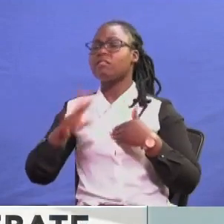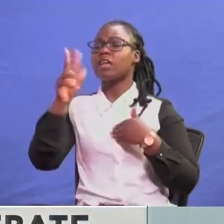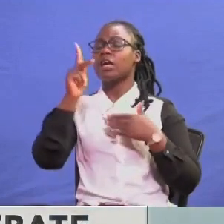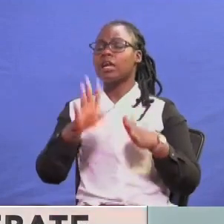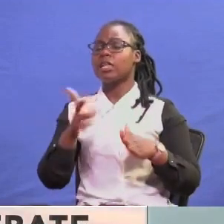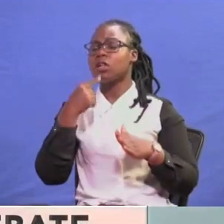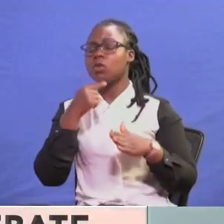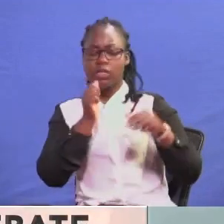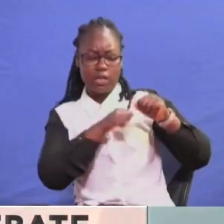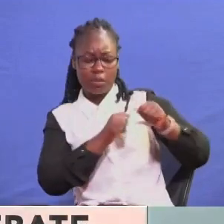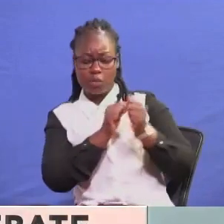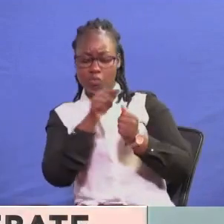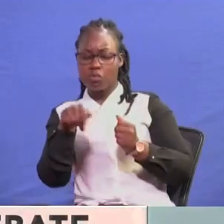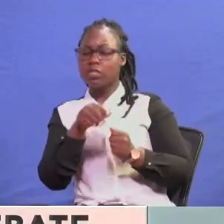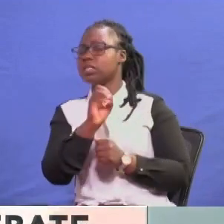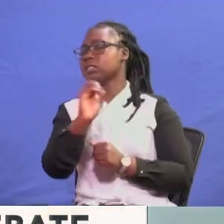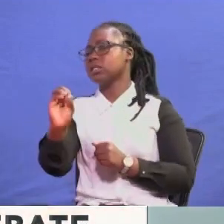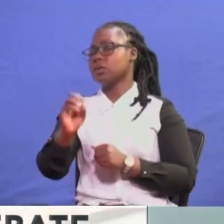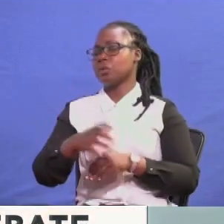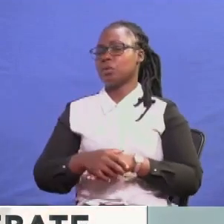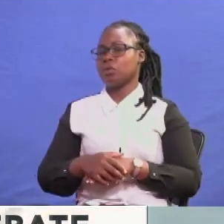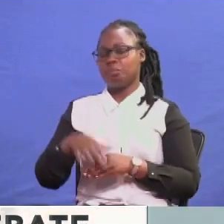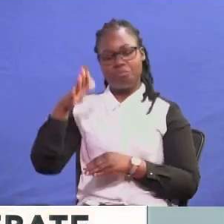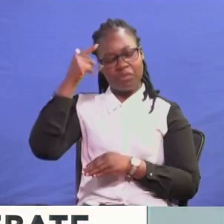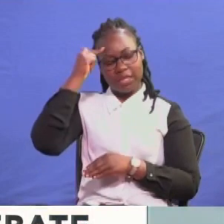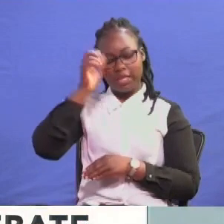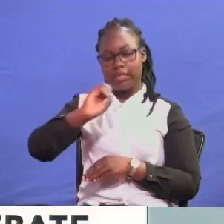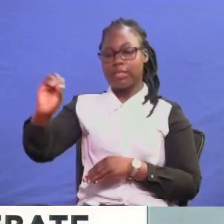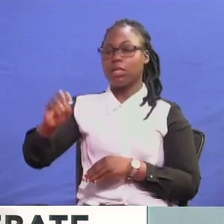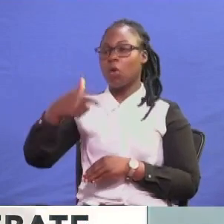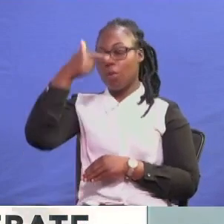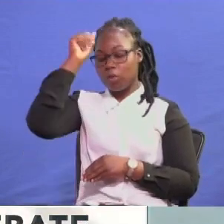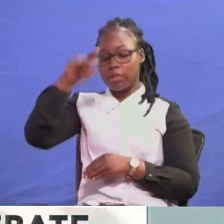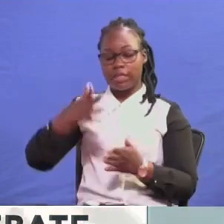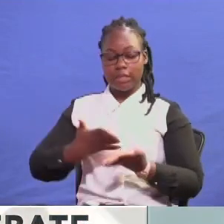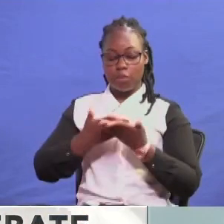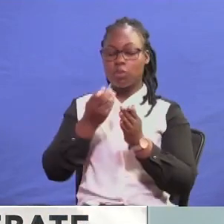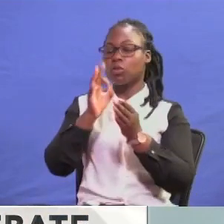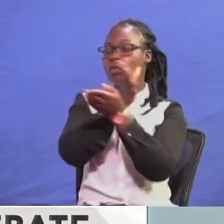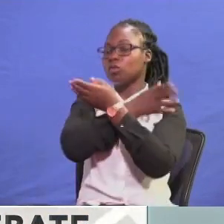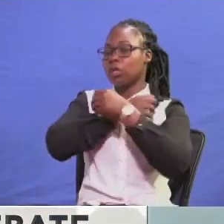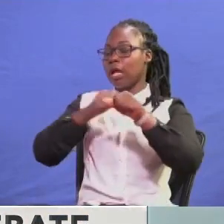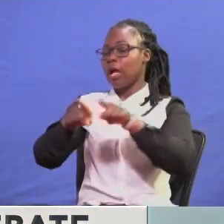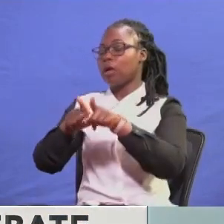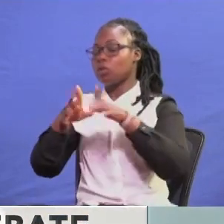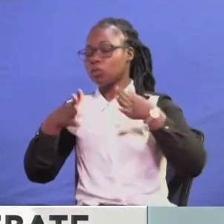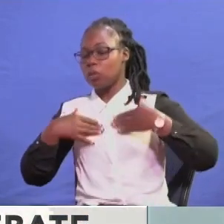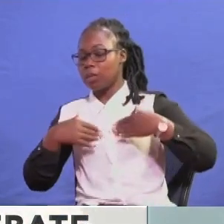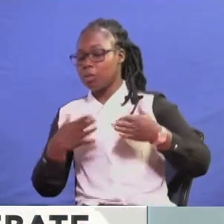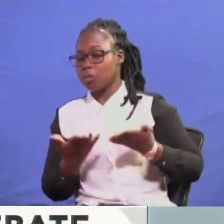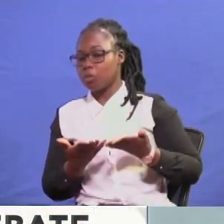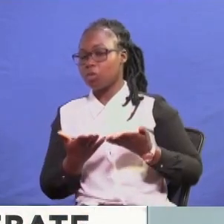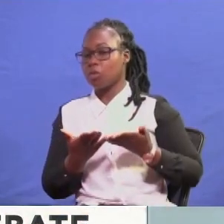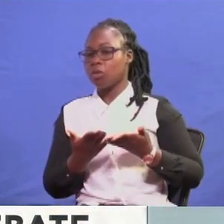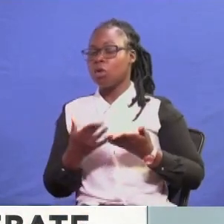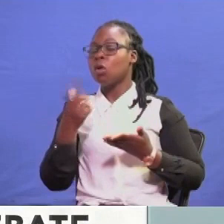is in agreement with this proposal. I don't think. This is a proposal of the president and his people, those